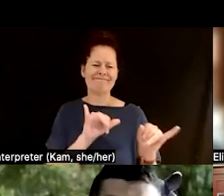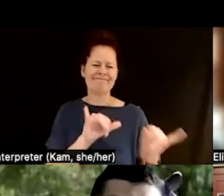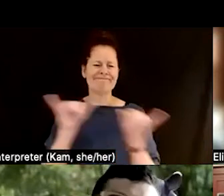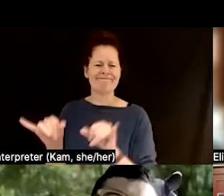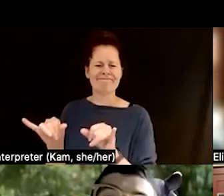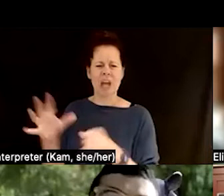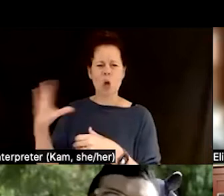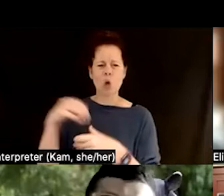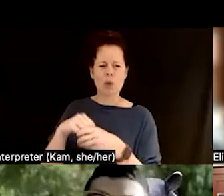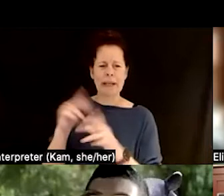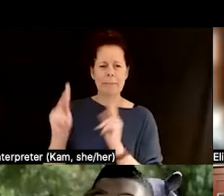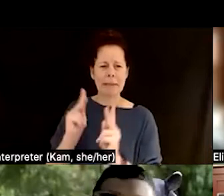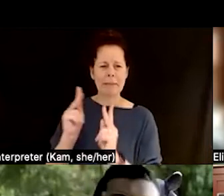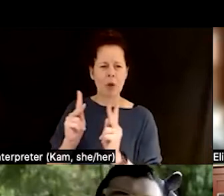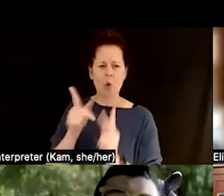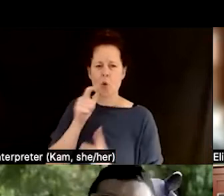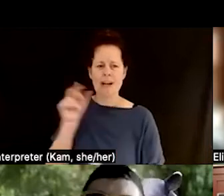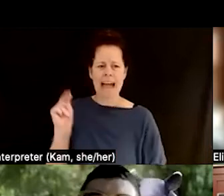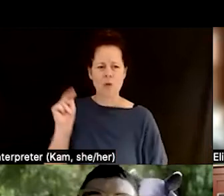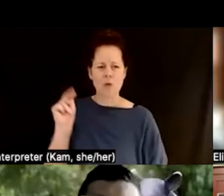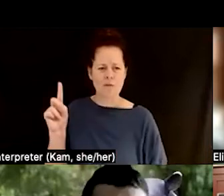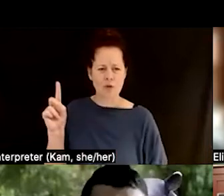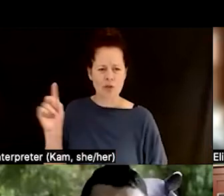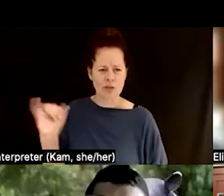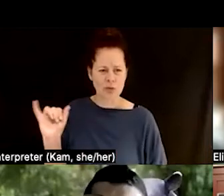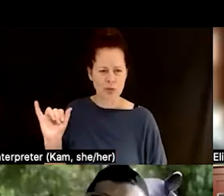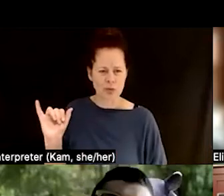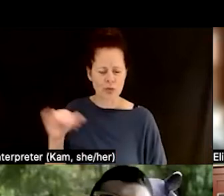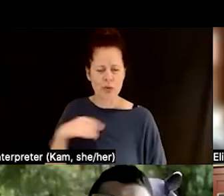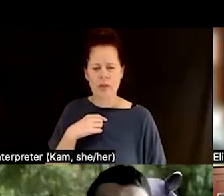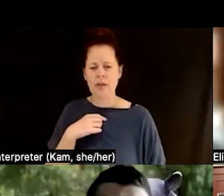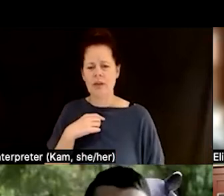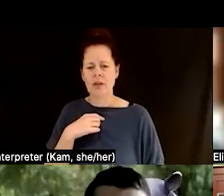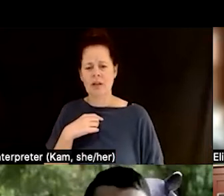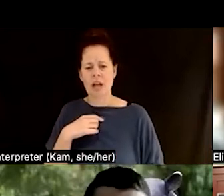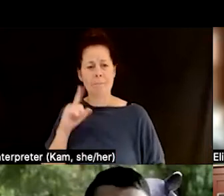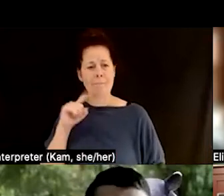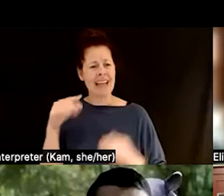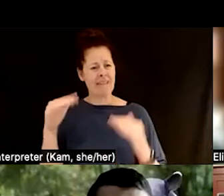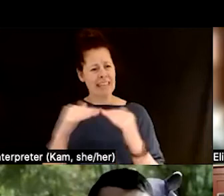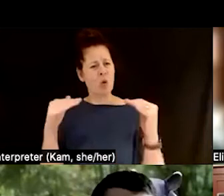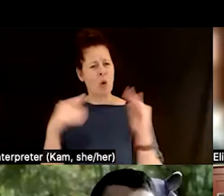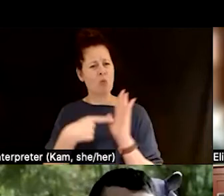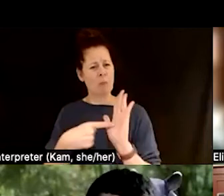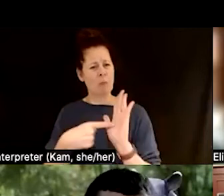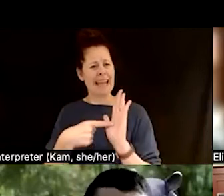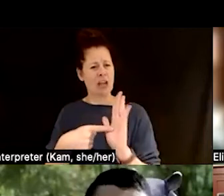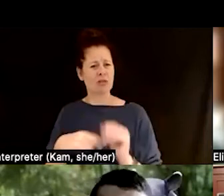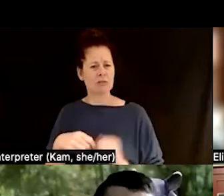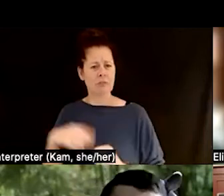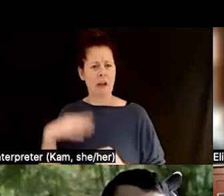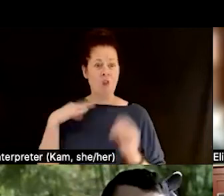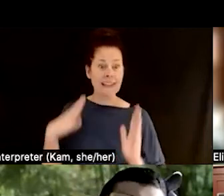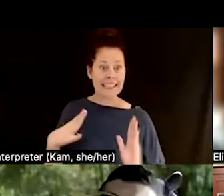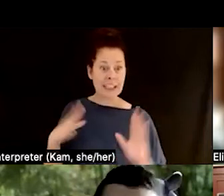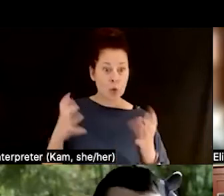including folks from the neurodivergent community. Just anyone, you have to have that equal representation from both your volunteers. So